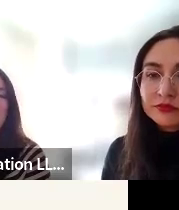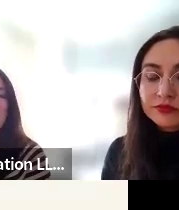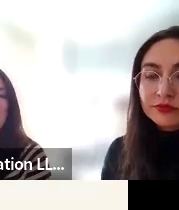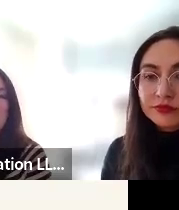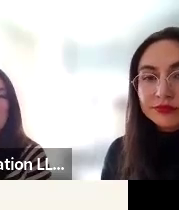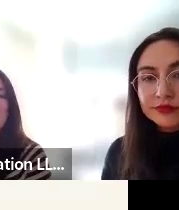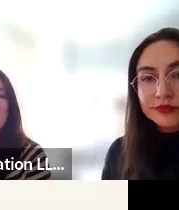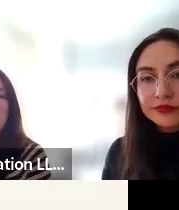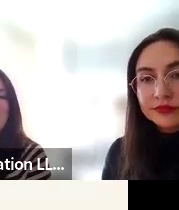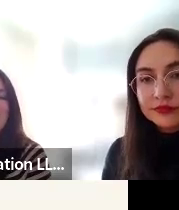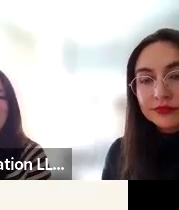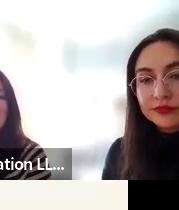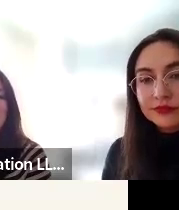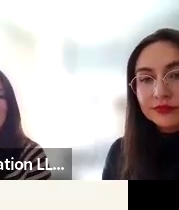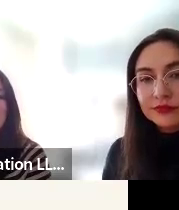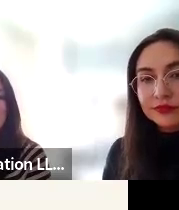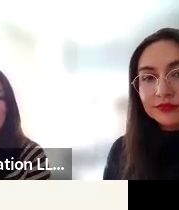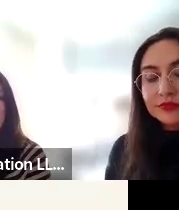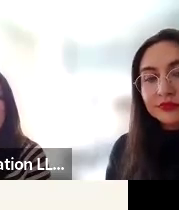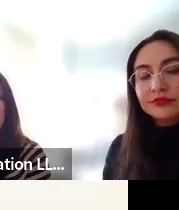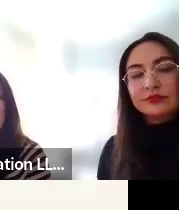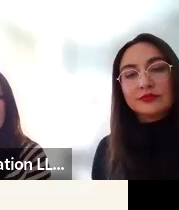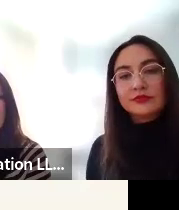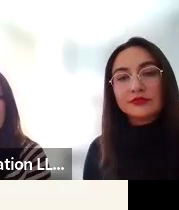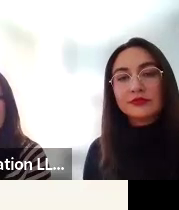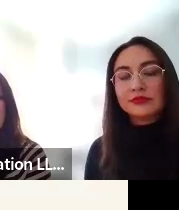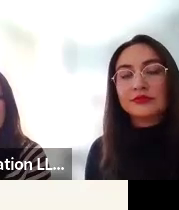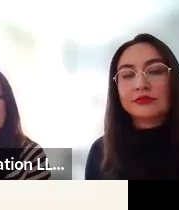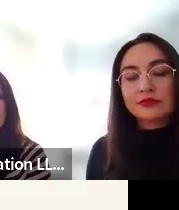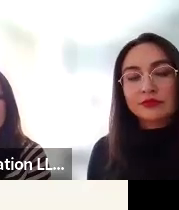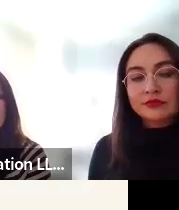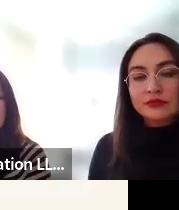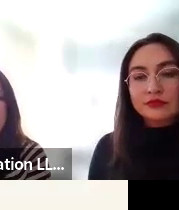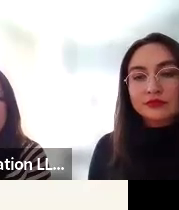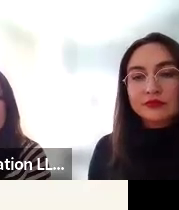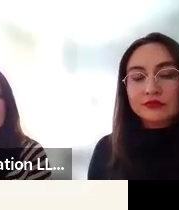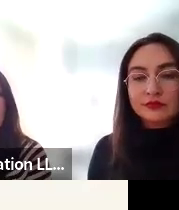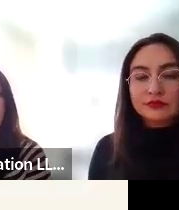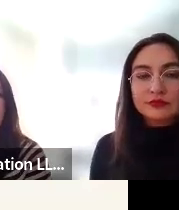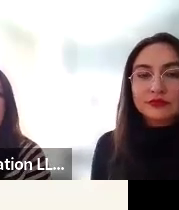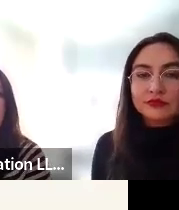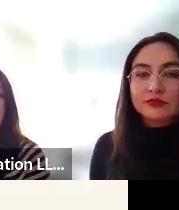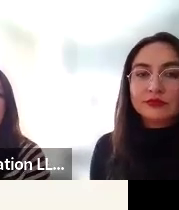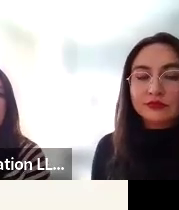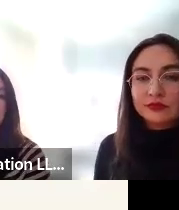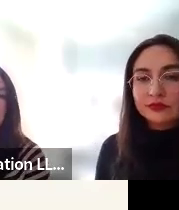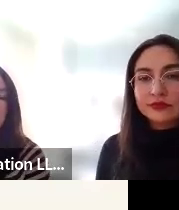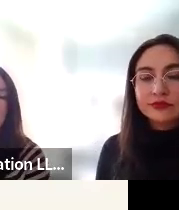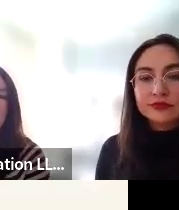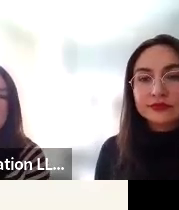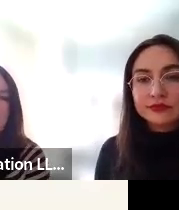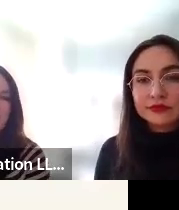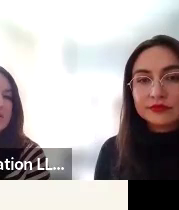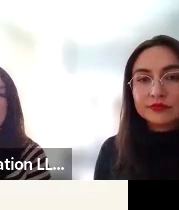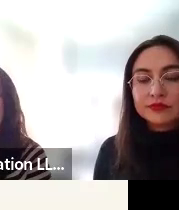looking at people who are 18 years or older. And sometimes we get questions around or